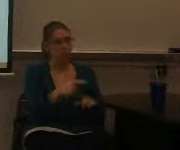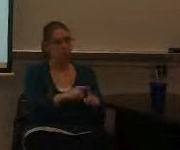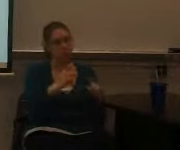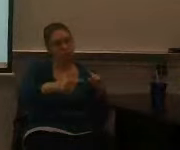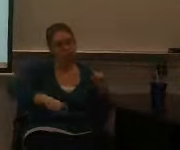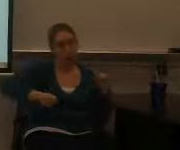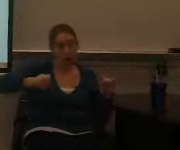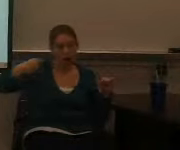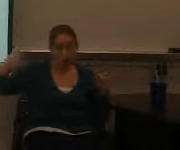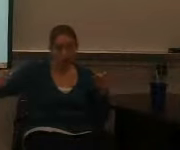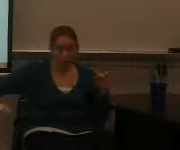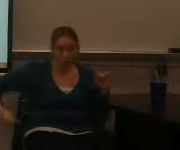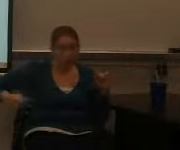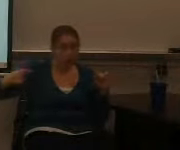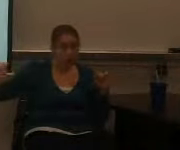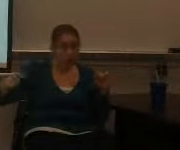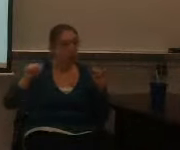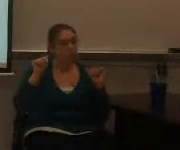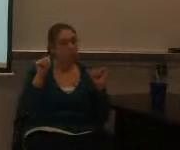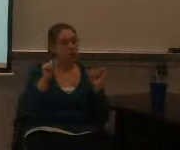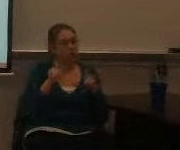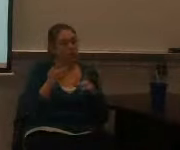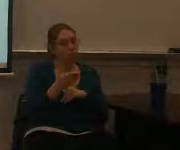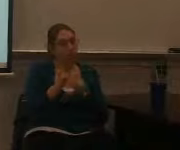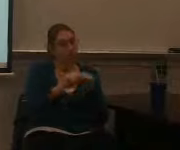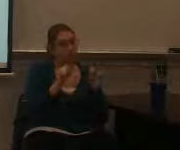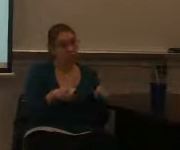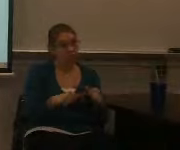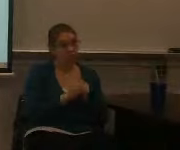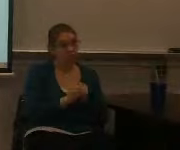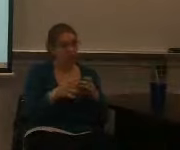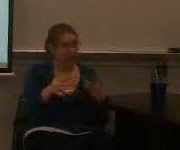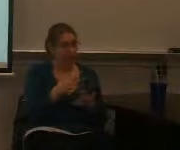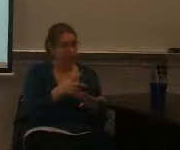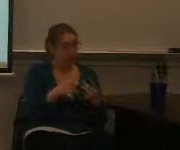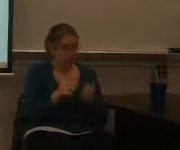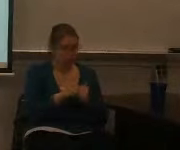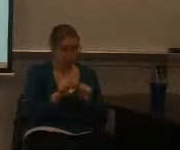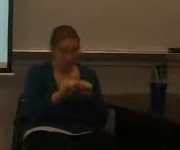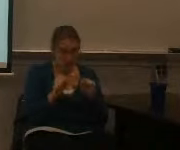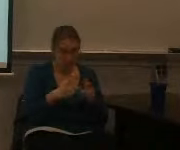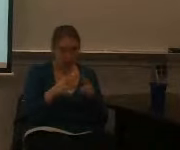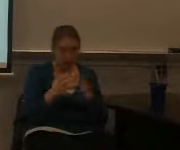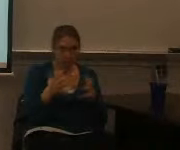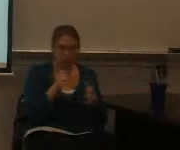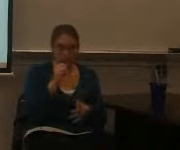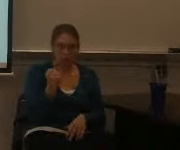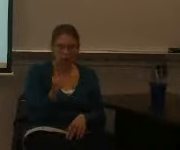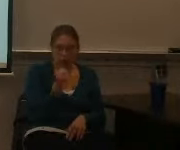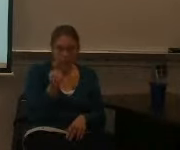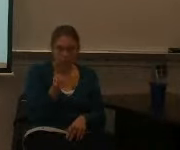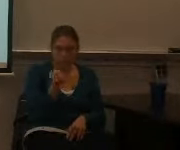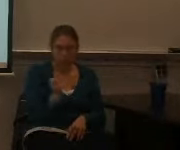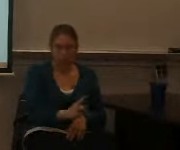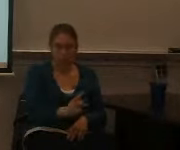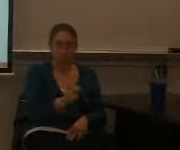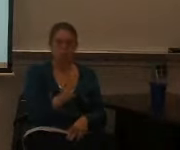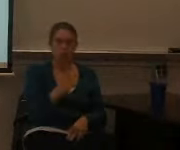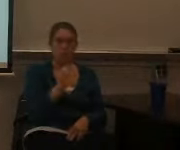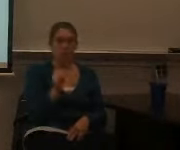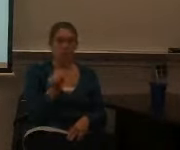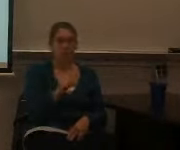spiraling lengths, then it goes through the system without interacting with the system very much. It's not retained and held back. And